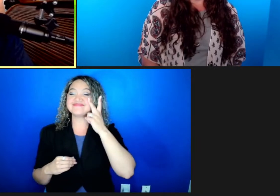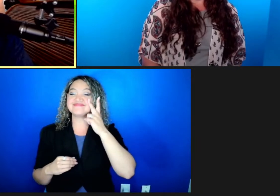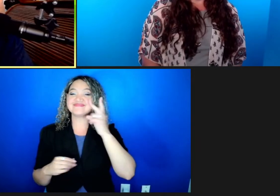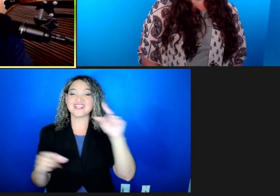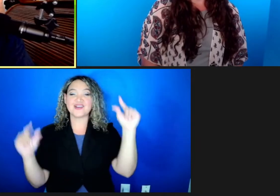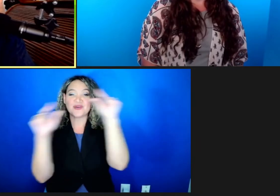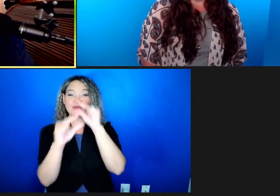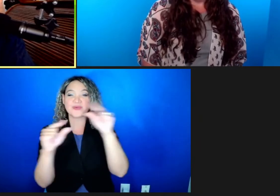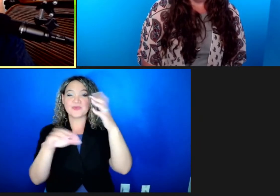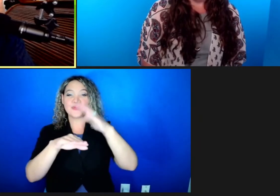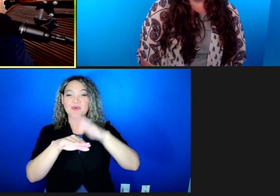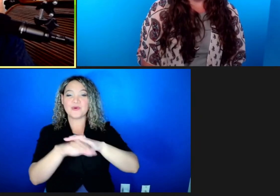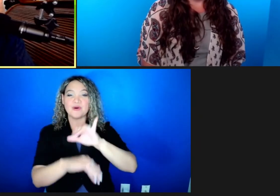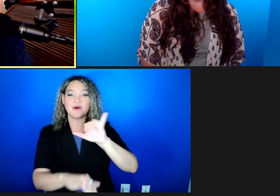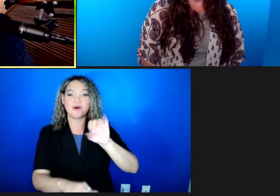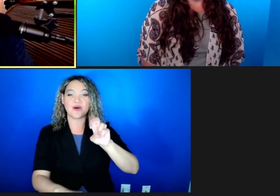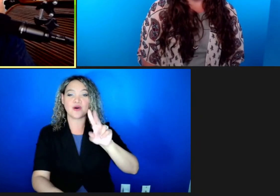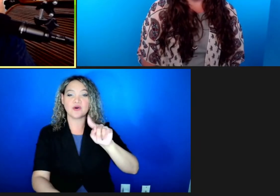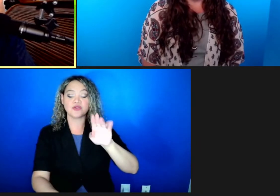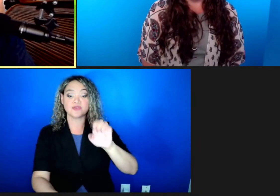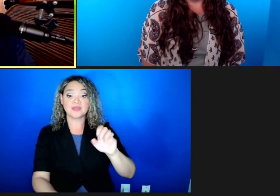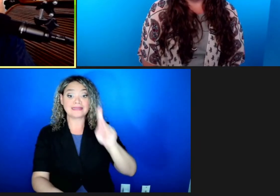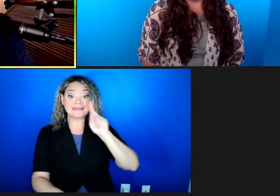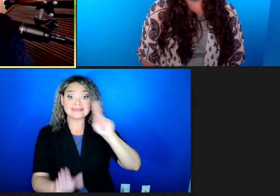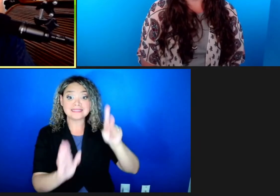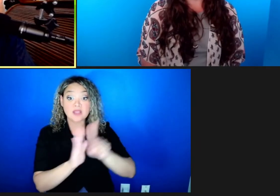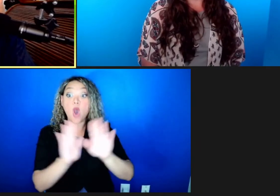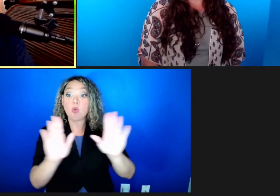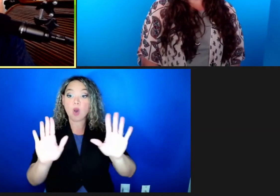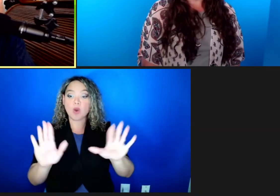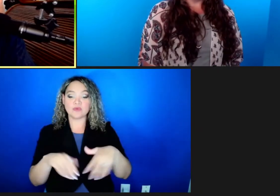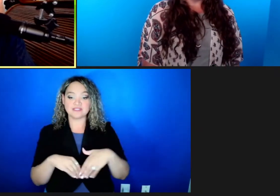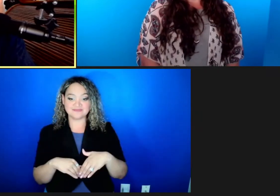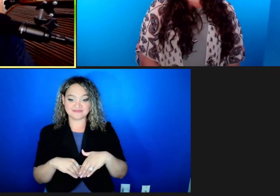YouTube. Well, Kira, it's been a pleasure to talk. Oh, yeah.